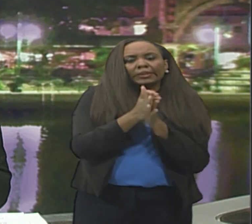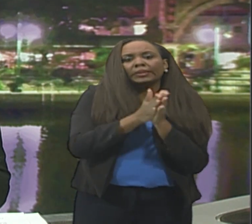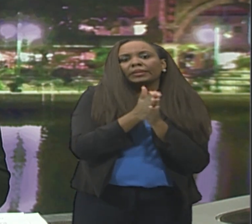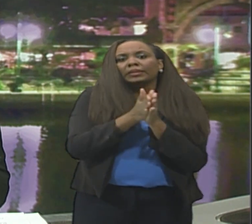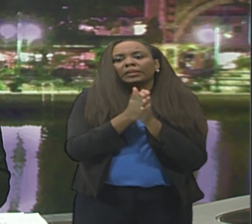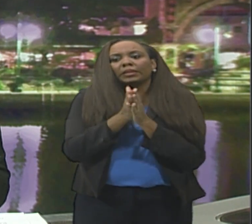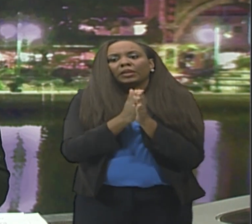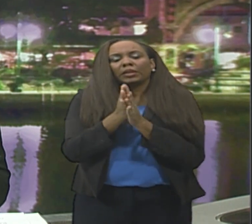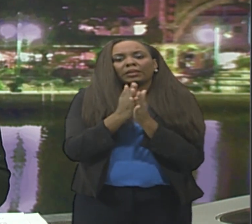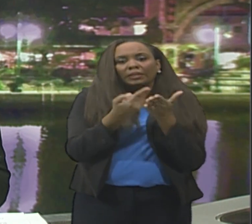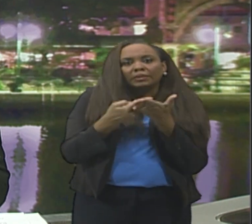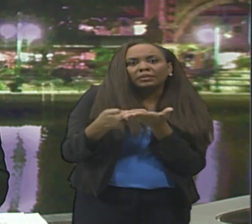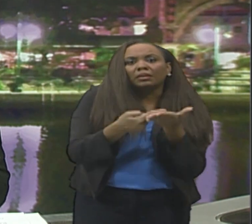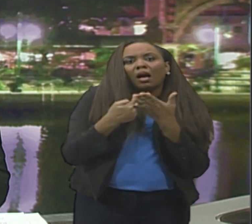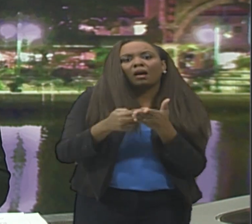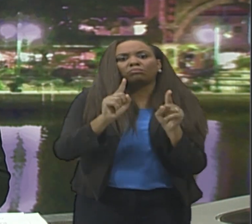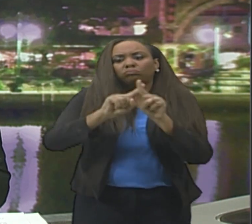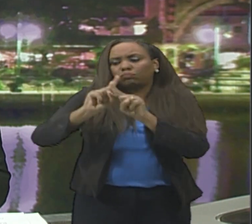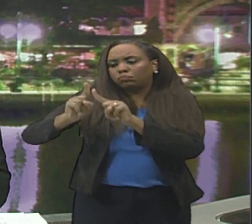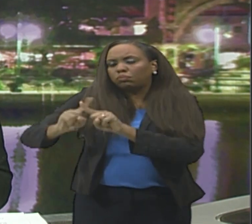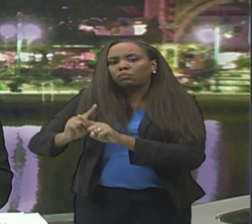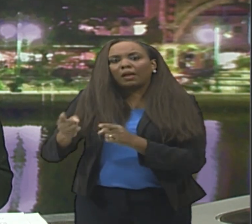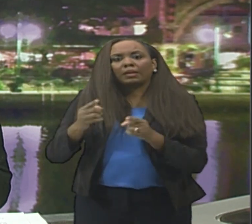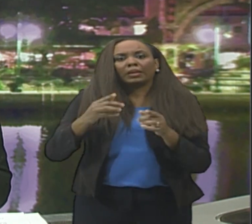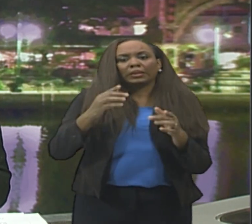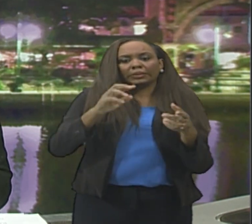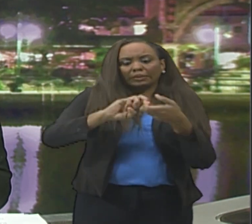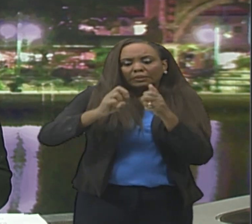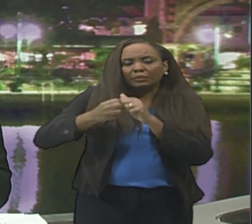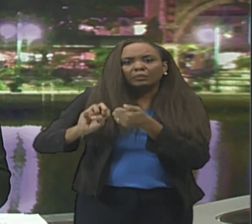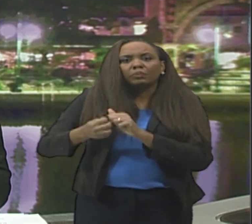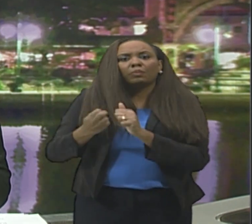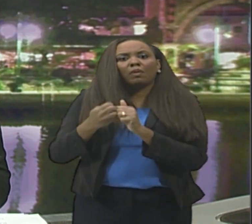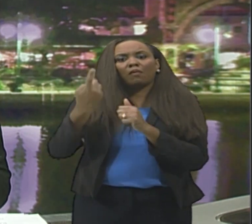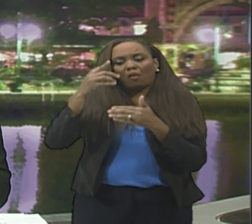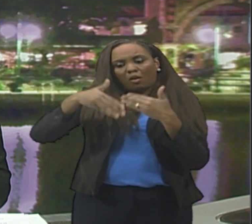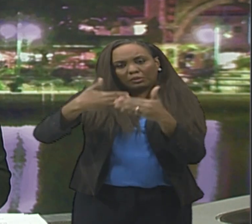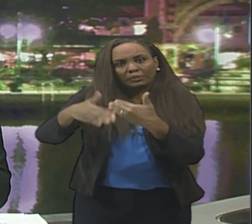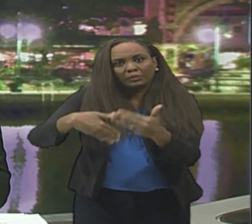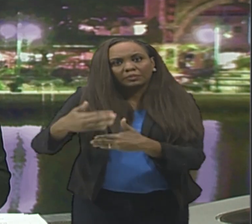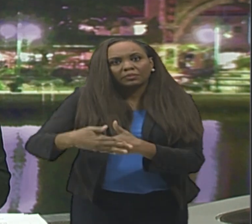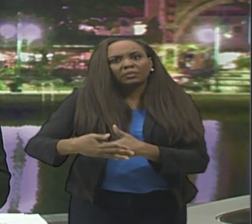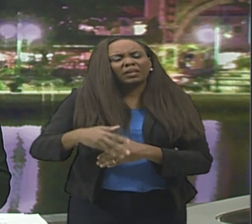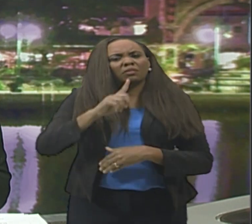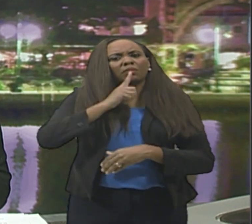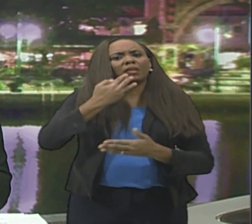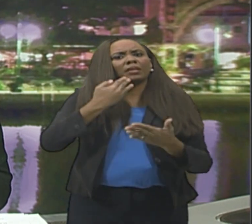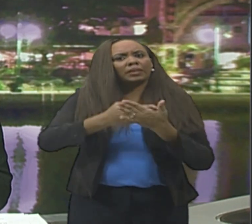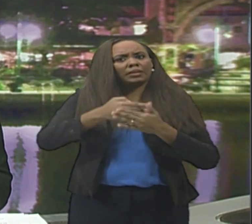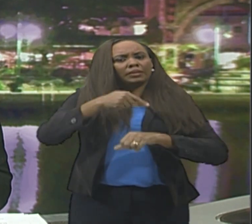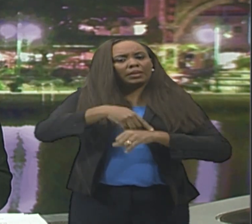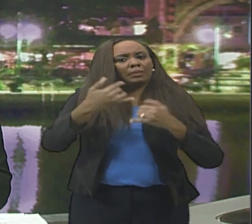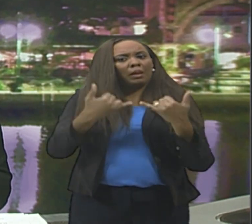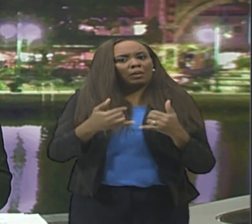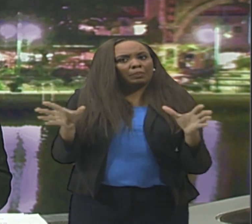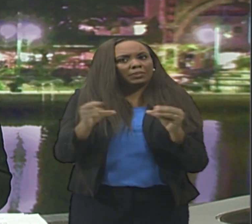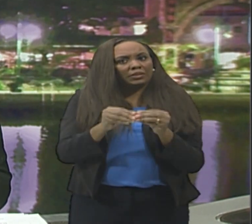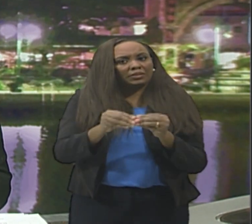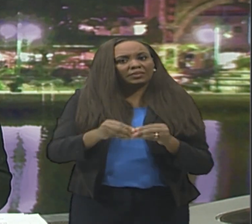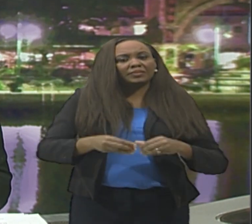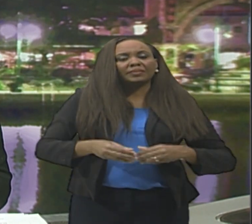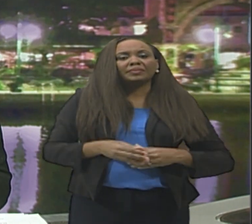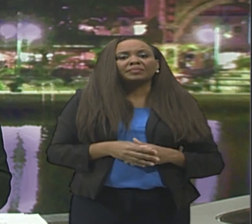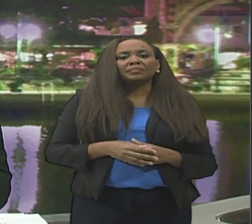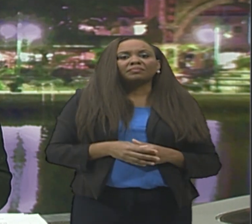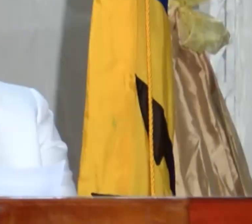new Education Minister to discuss the way forward. She also sees the education conference as timely.